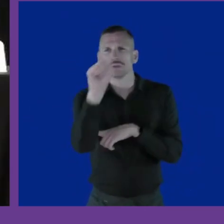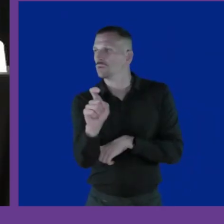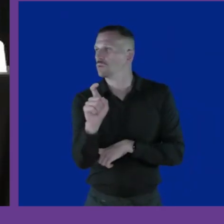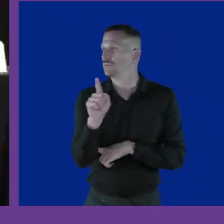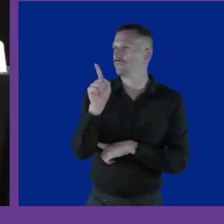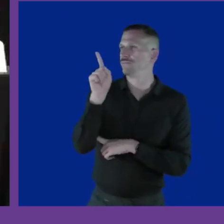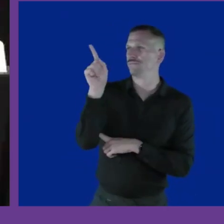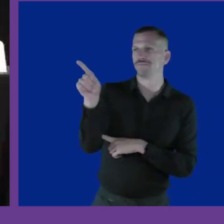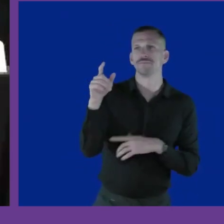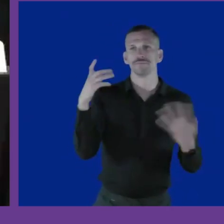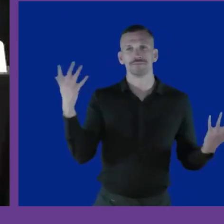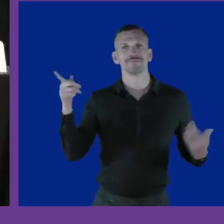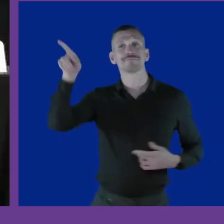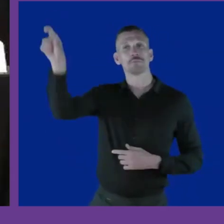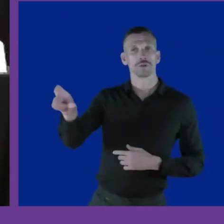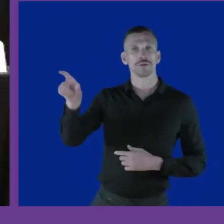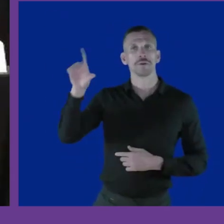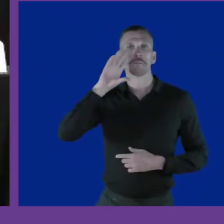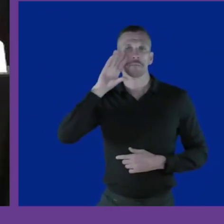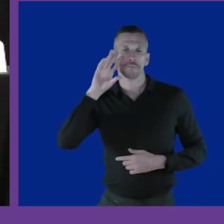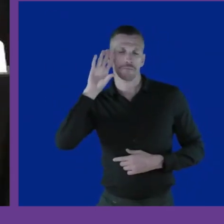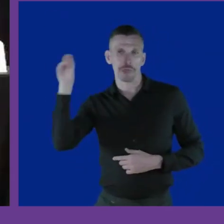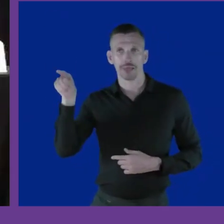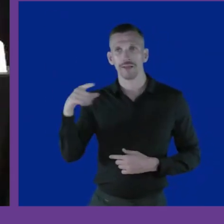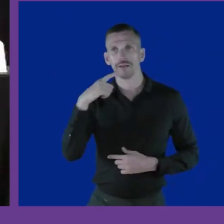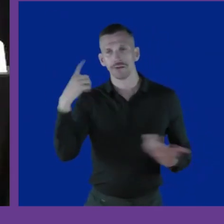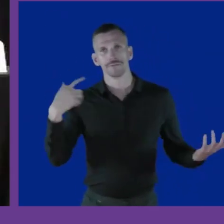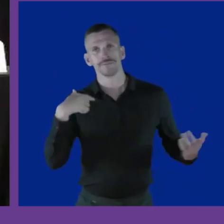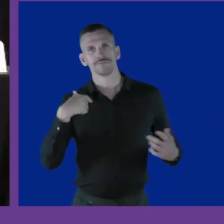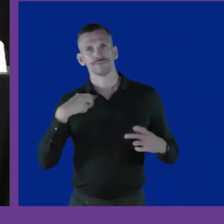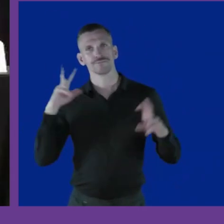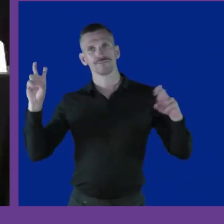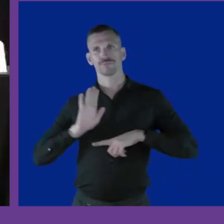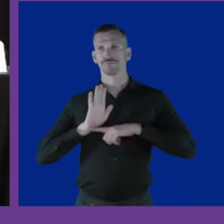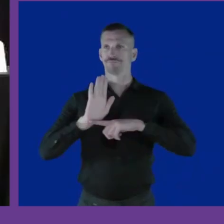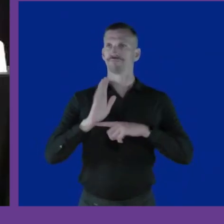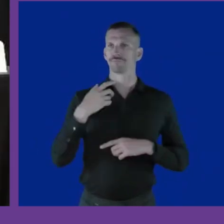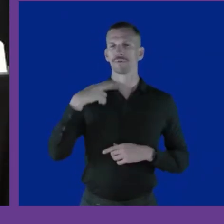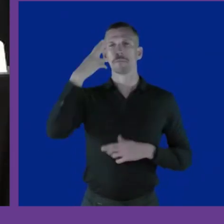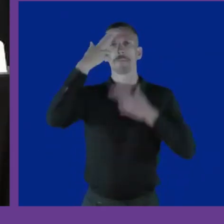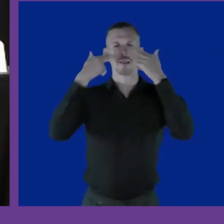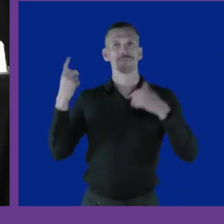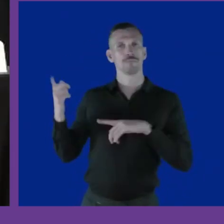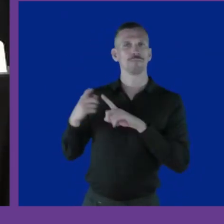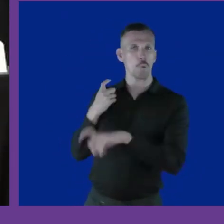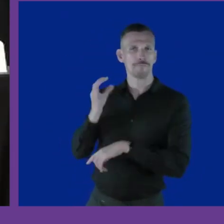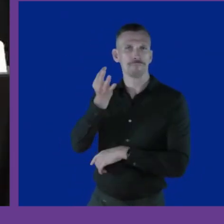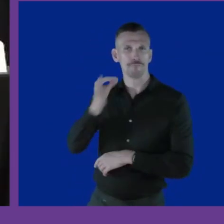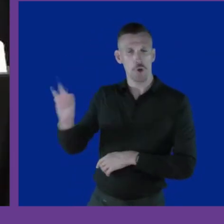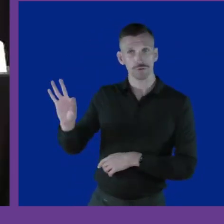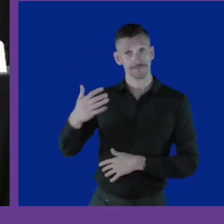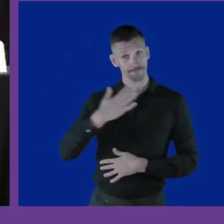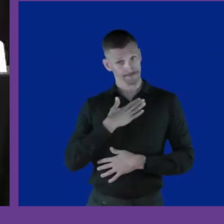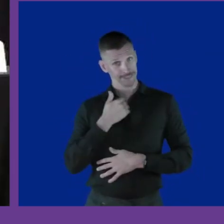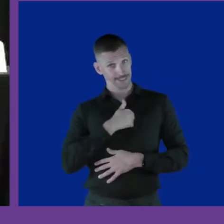Offrand, representing AVH Organization for the Blind in France. I'm blind by birth. What